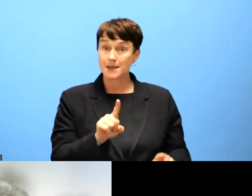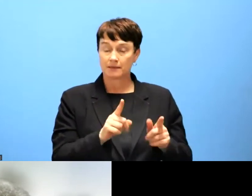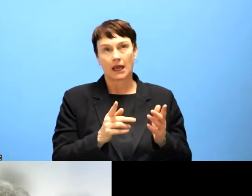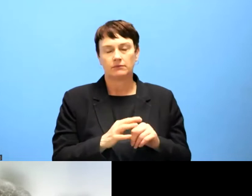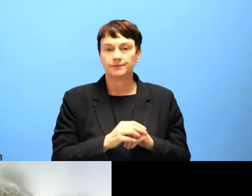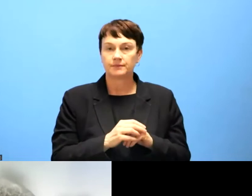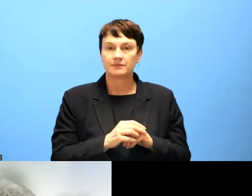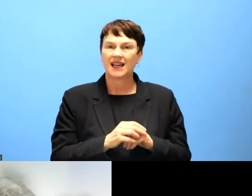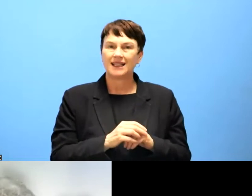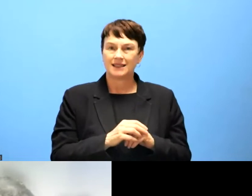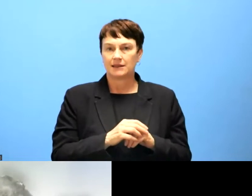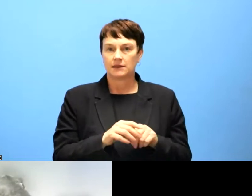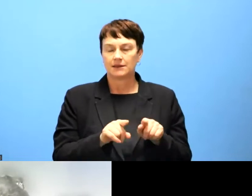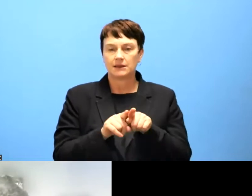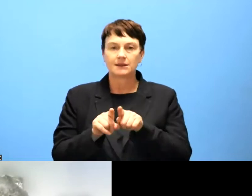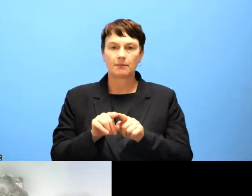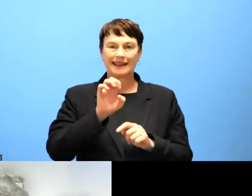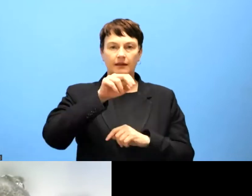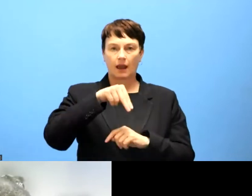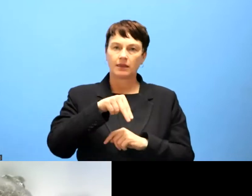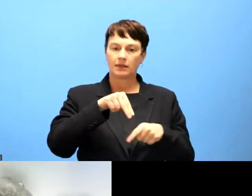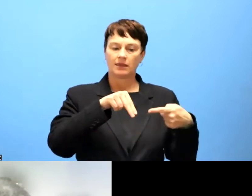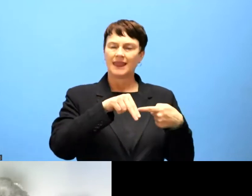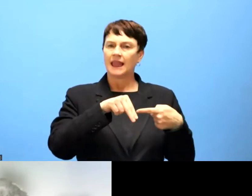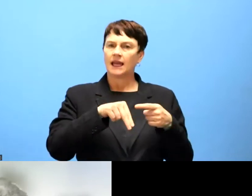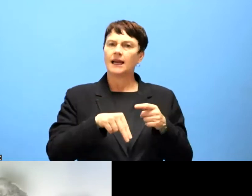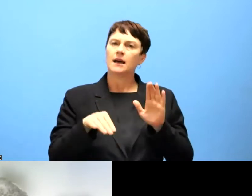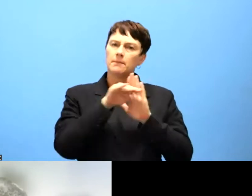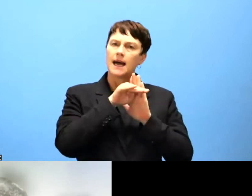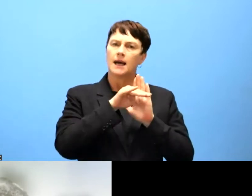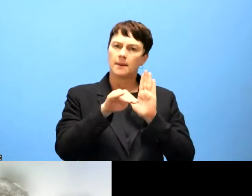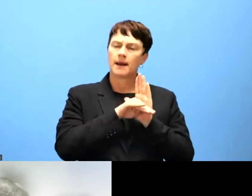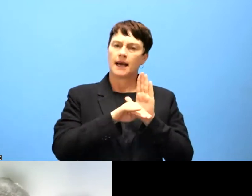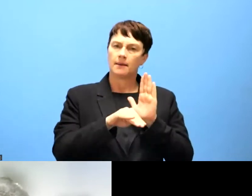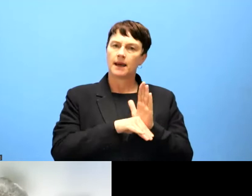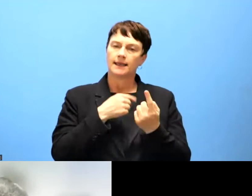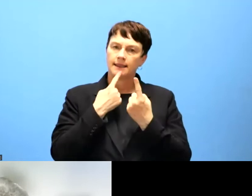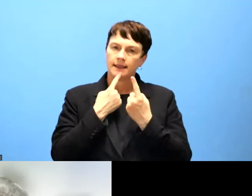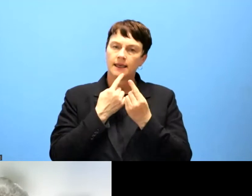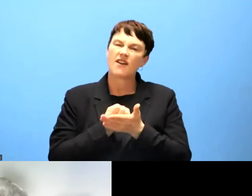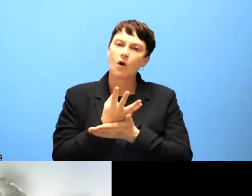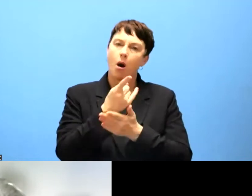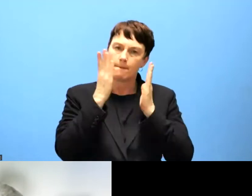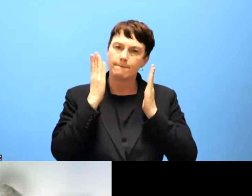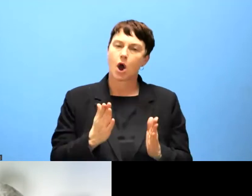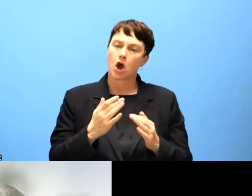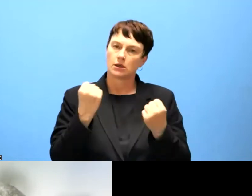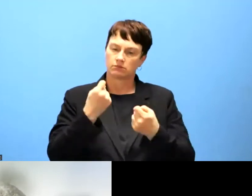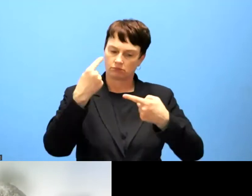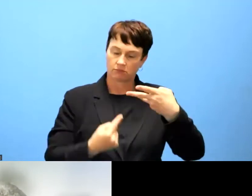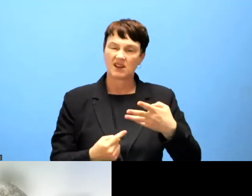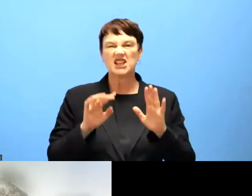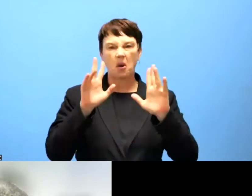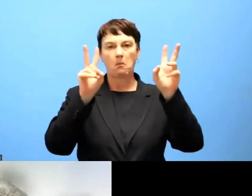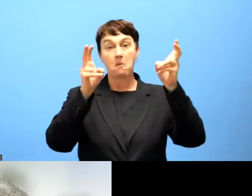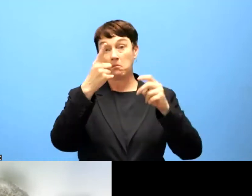explaining material. So we want to know what to do for example, make accessible documents, but